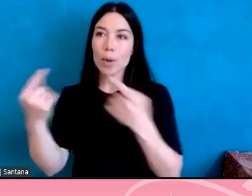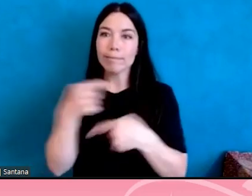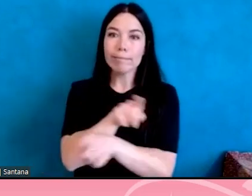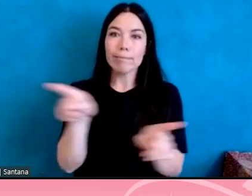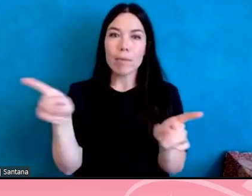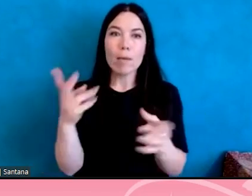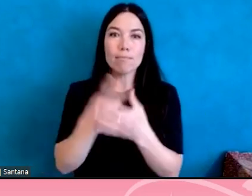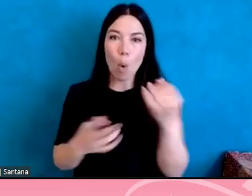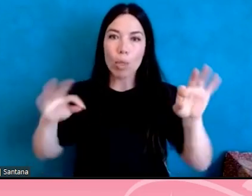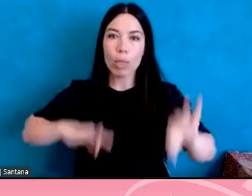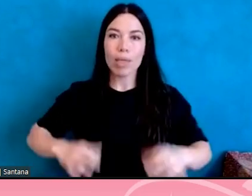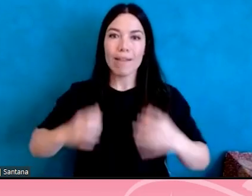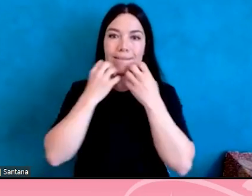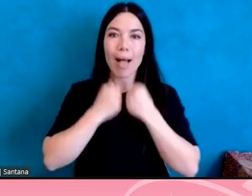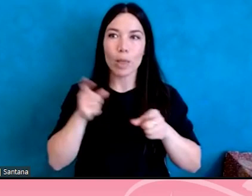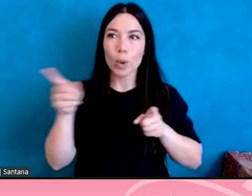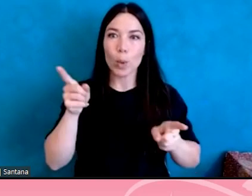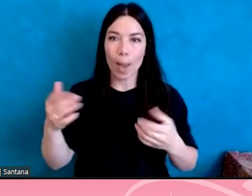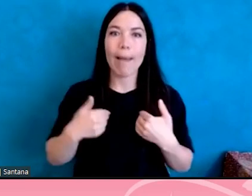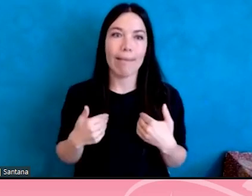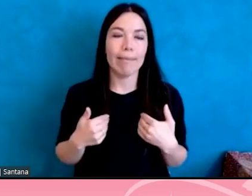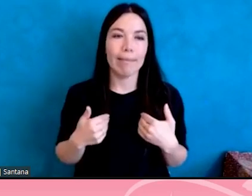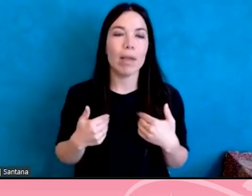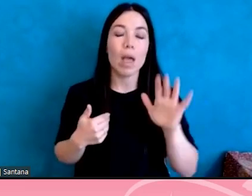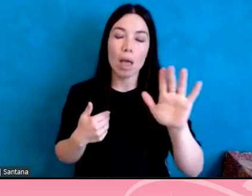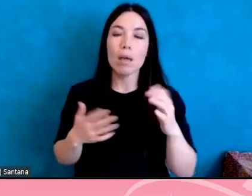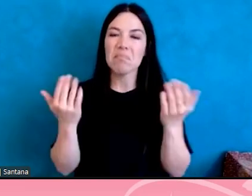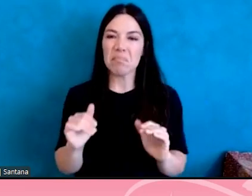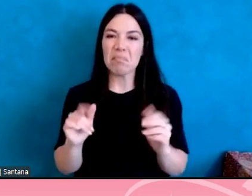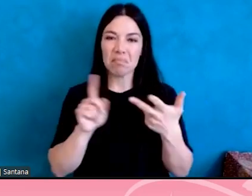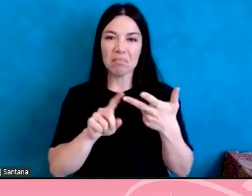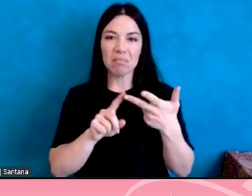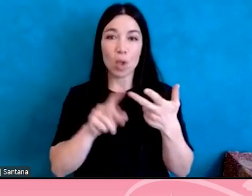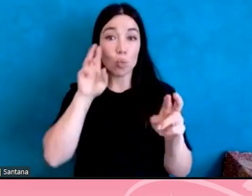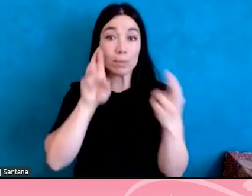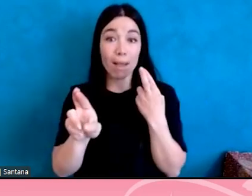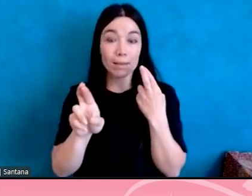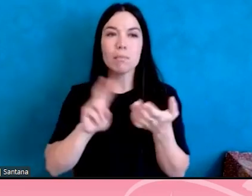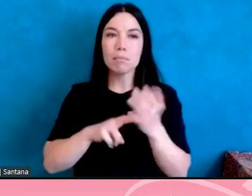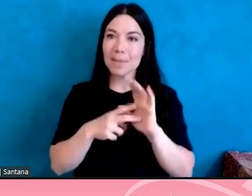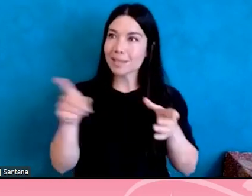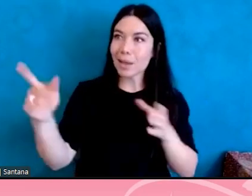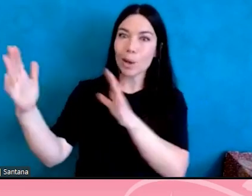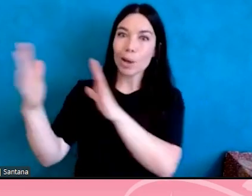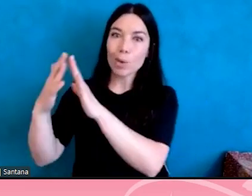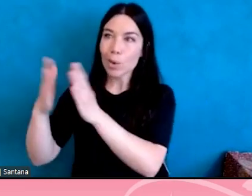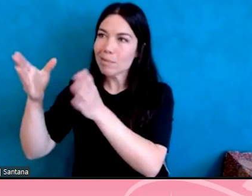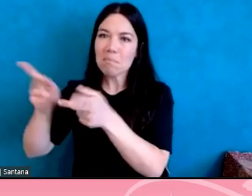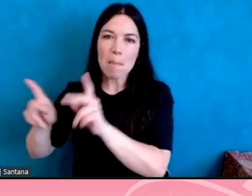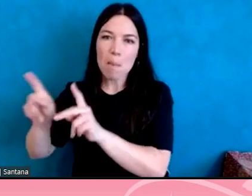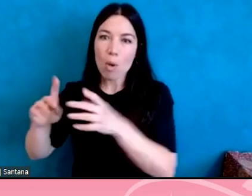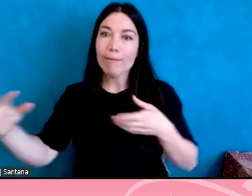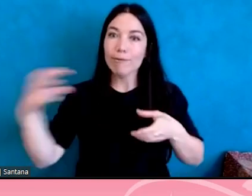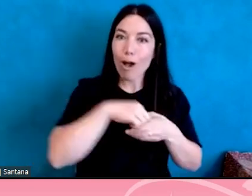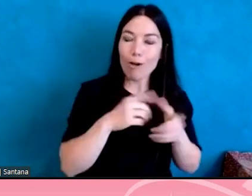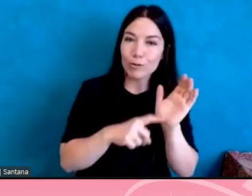Respect means that the community member is involved in the research process with